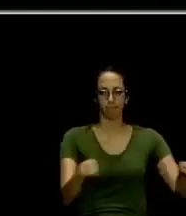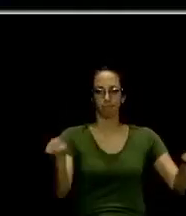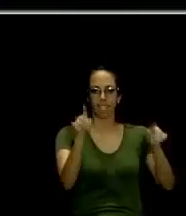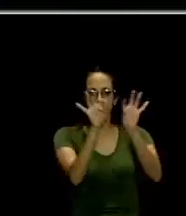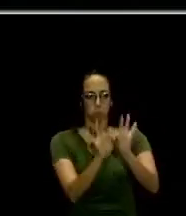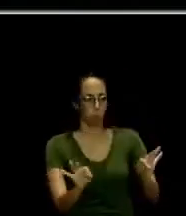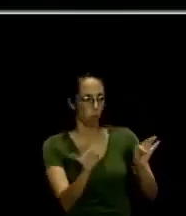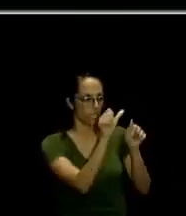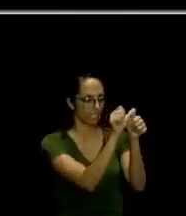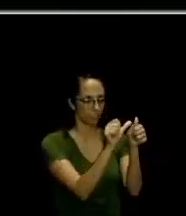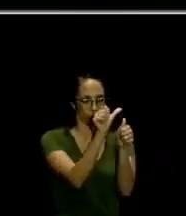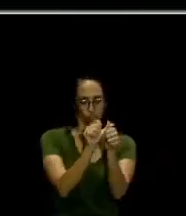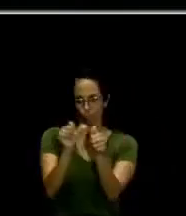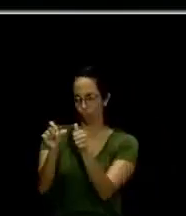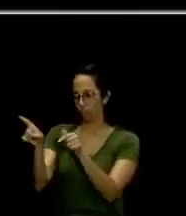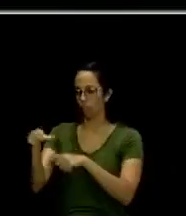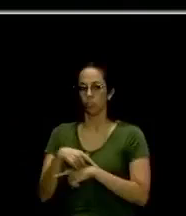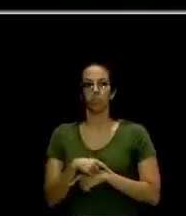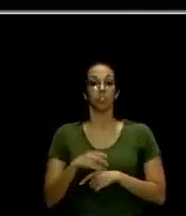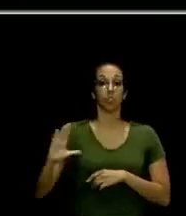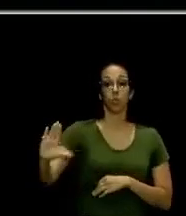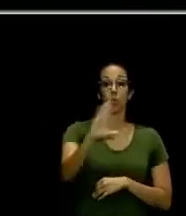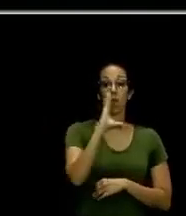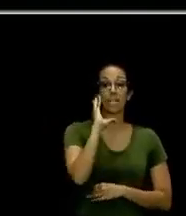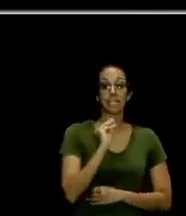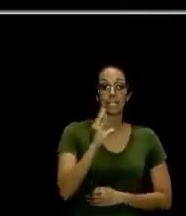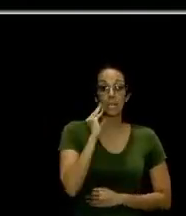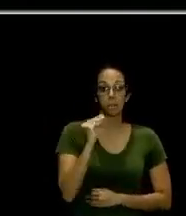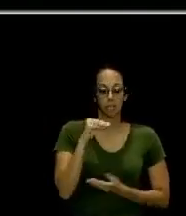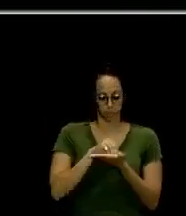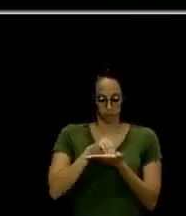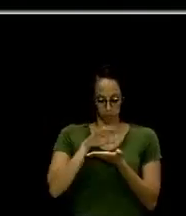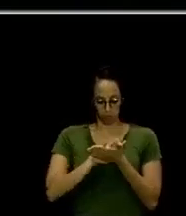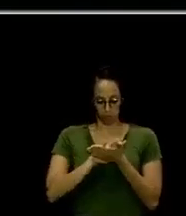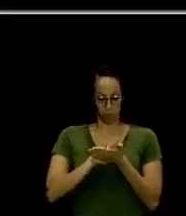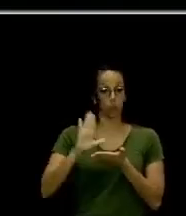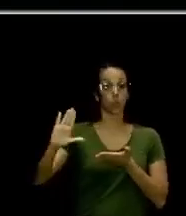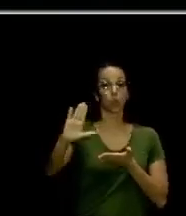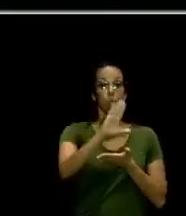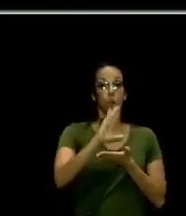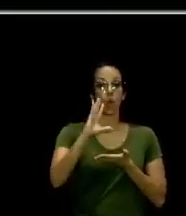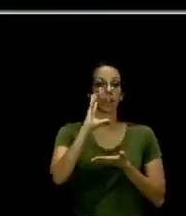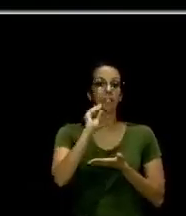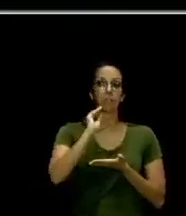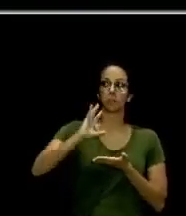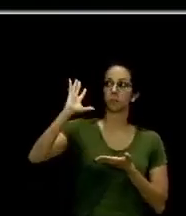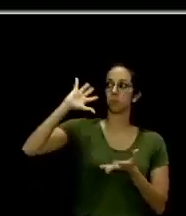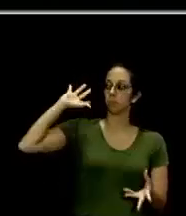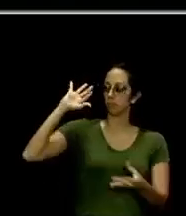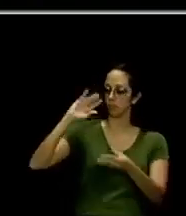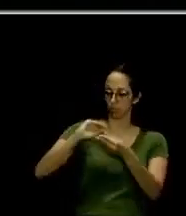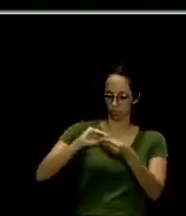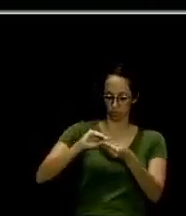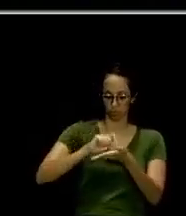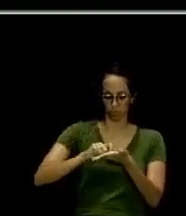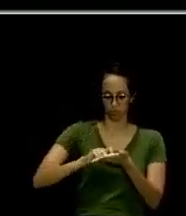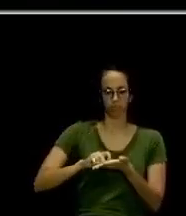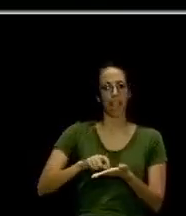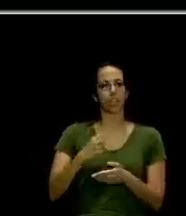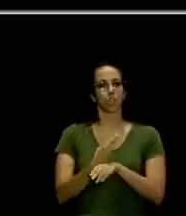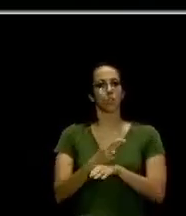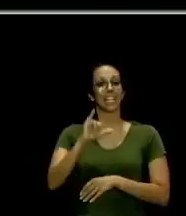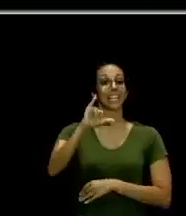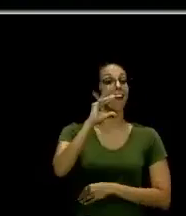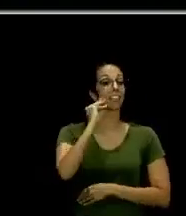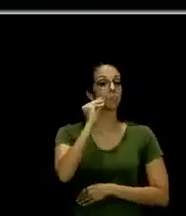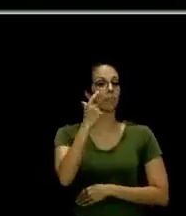that you're here today. There's nothing like taking your experiences, what you've been through, and using it as a power, as an agent of change.